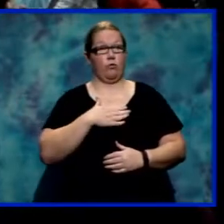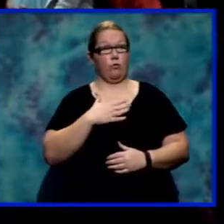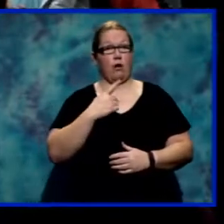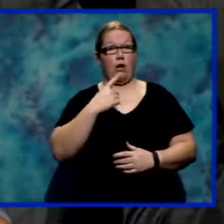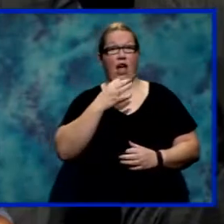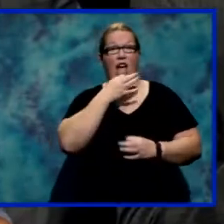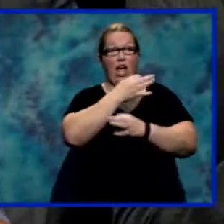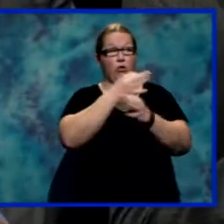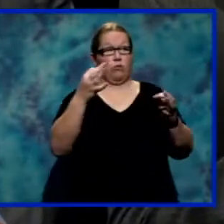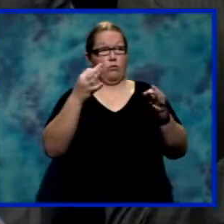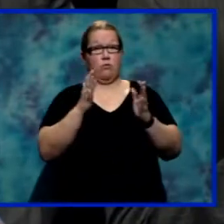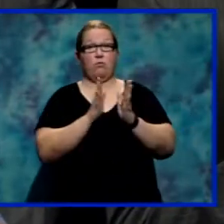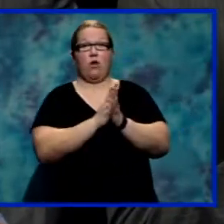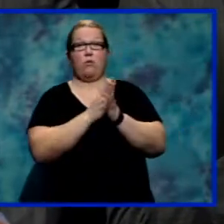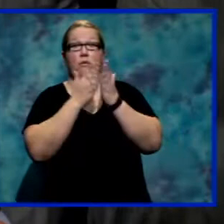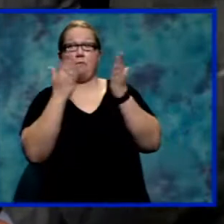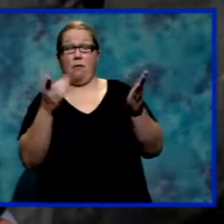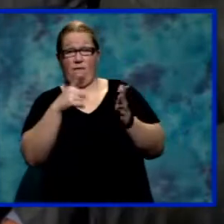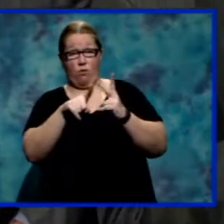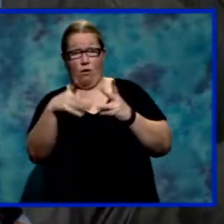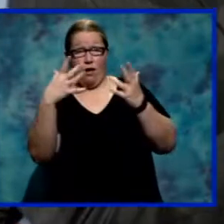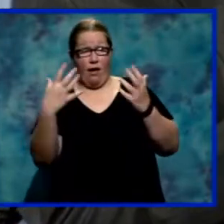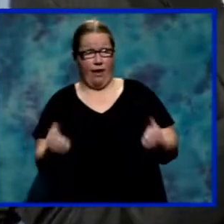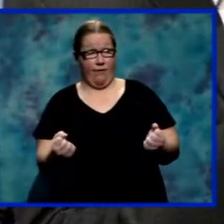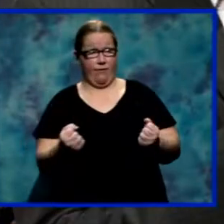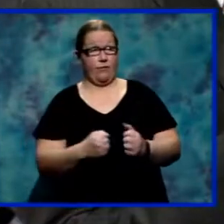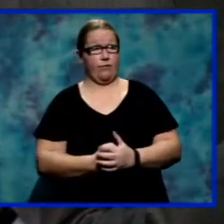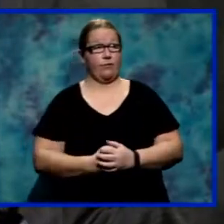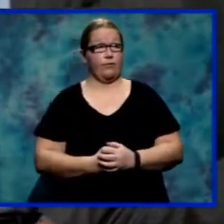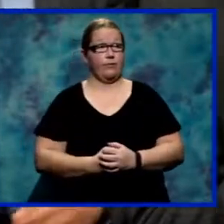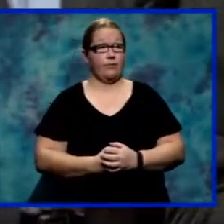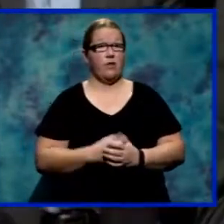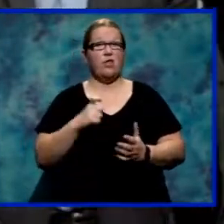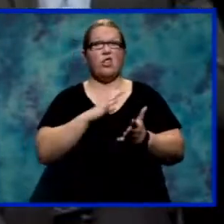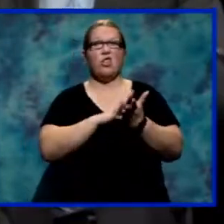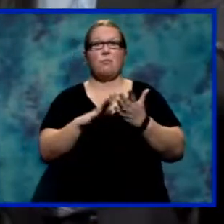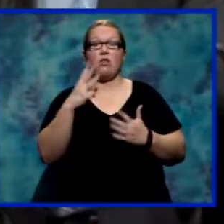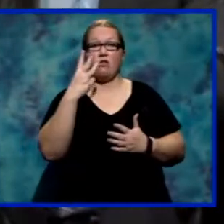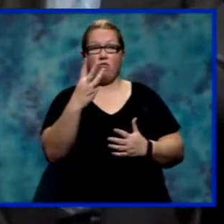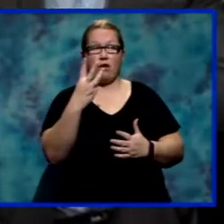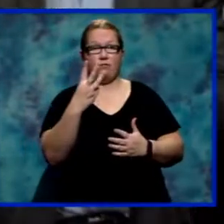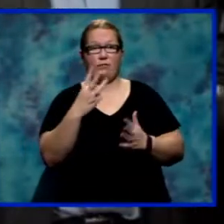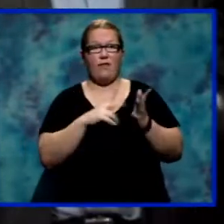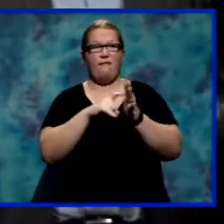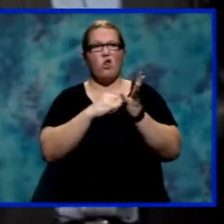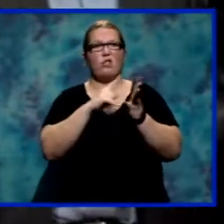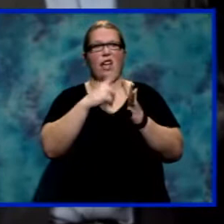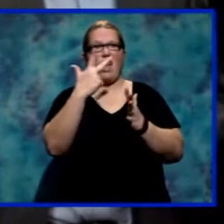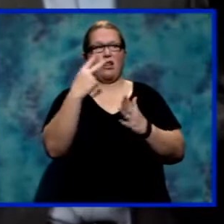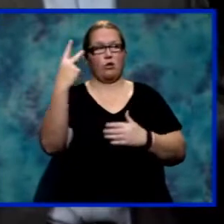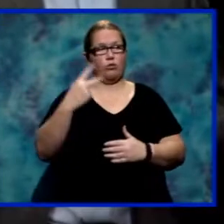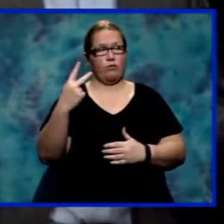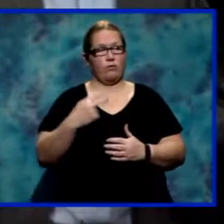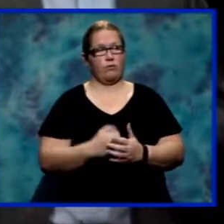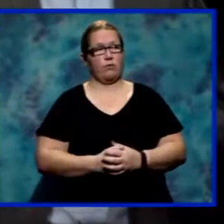all to open your Bibles, if you have, to Malachi chapter 3, verse 8 to 12. And I'm going to